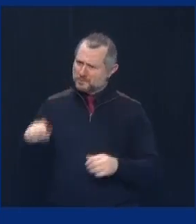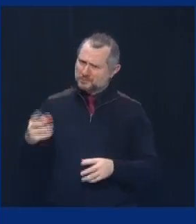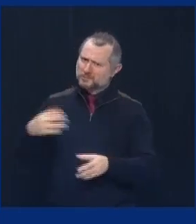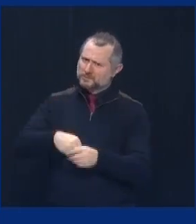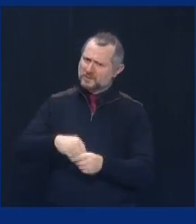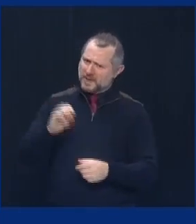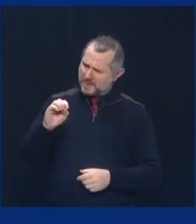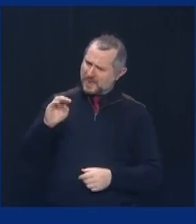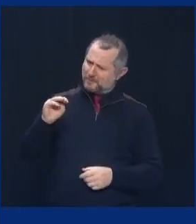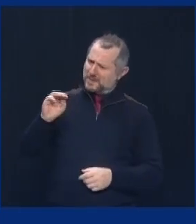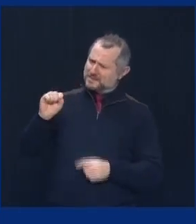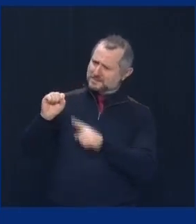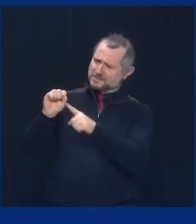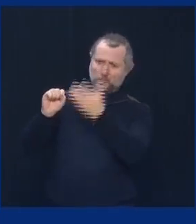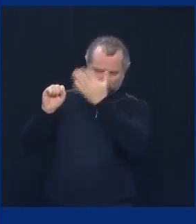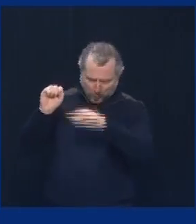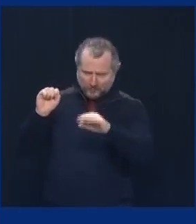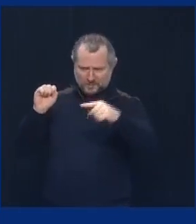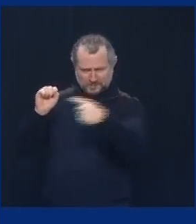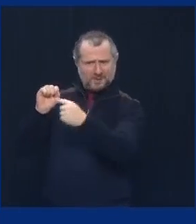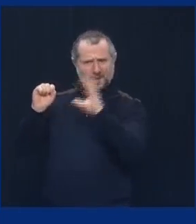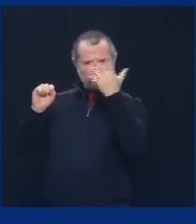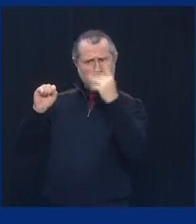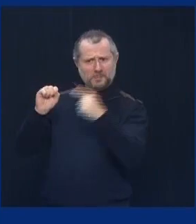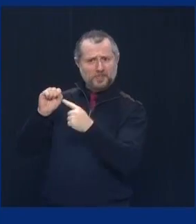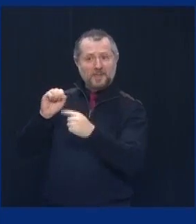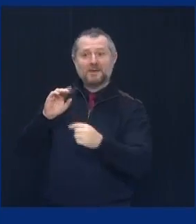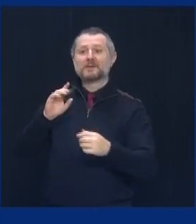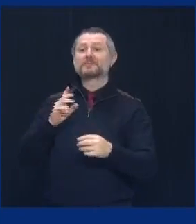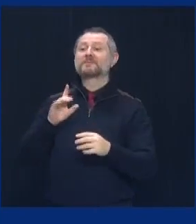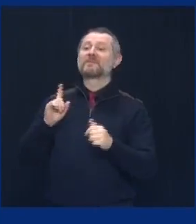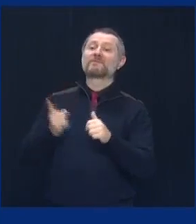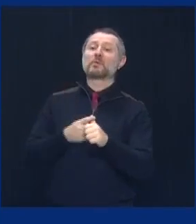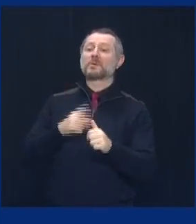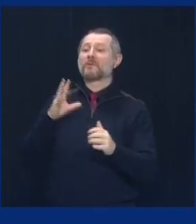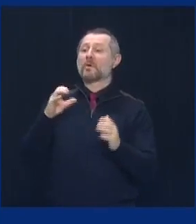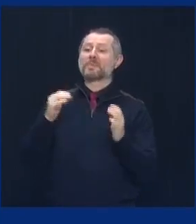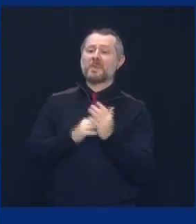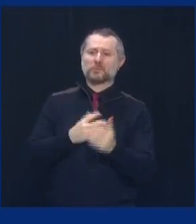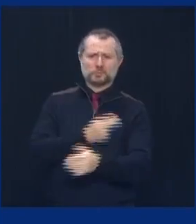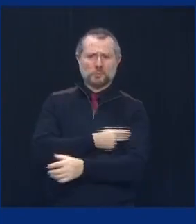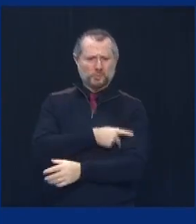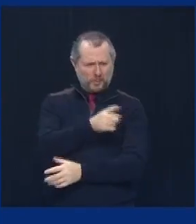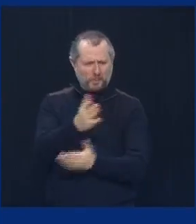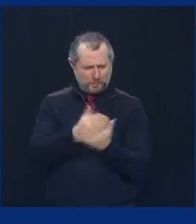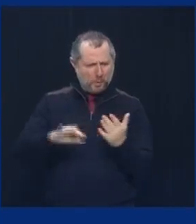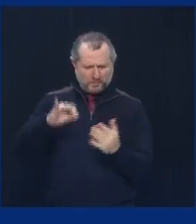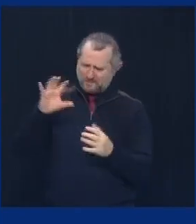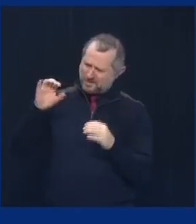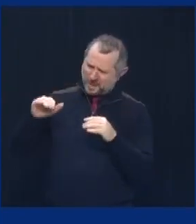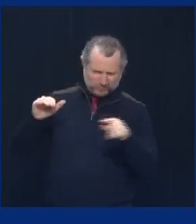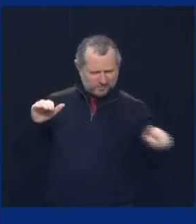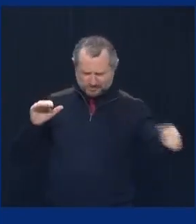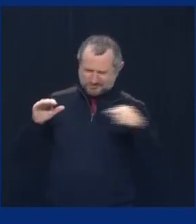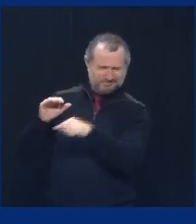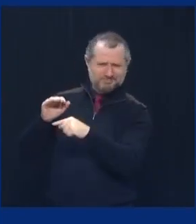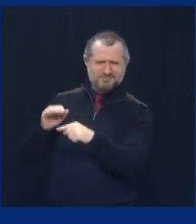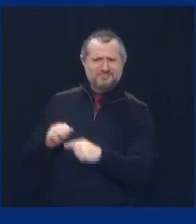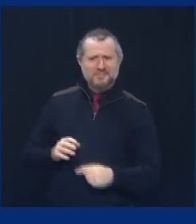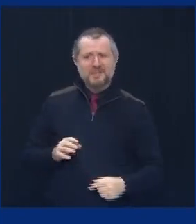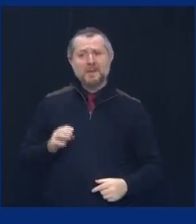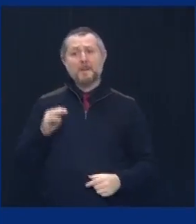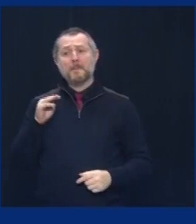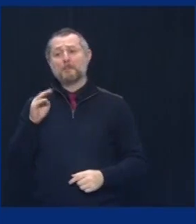first 500,000 of doses, which we already have. So we already have, between Moderna